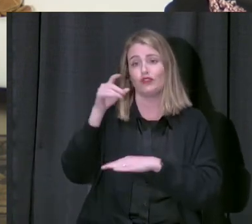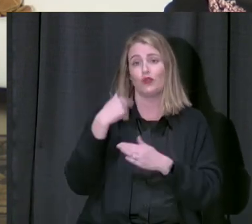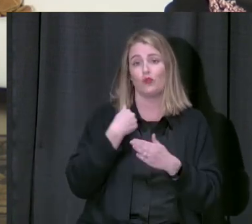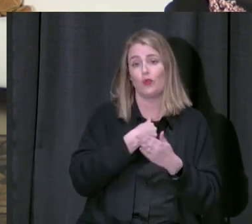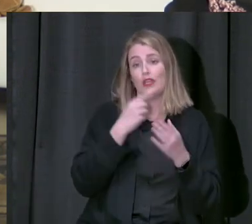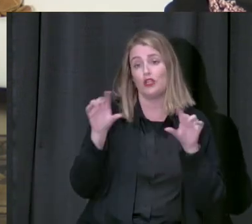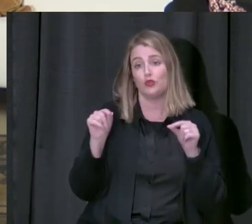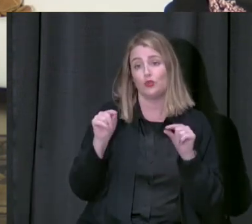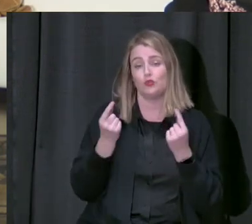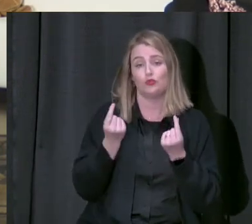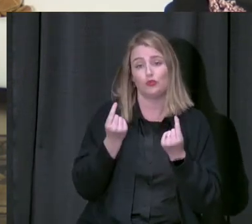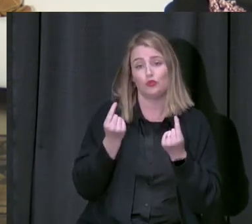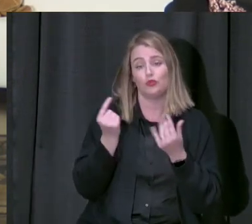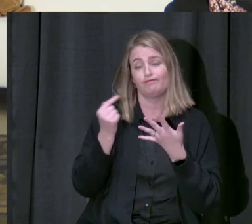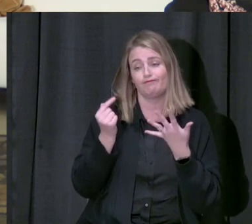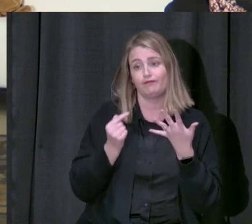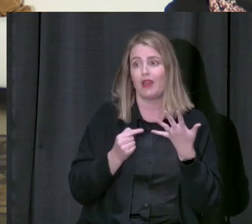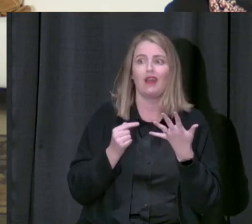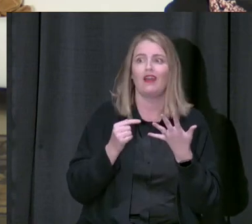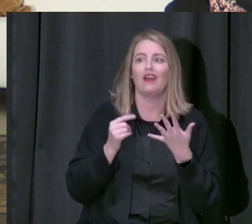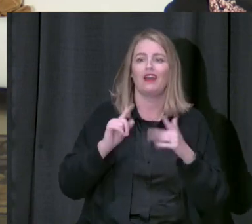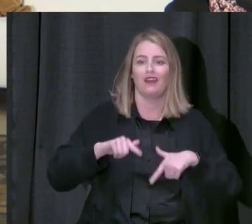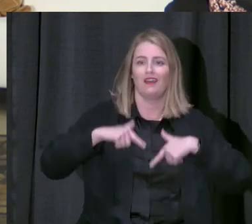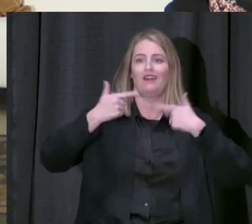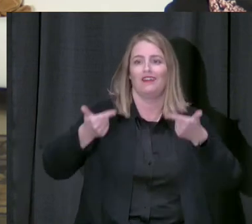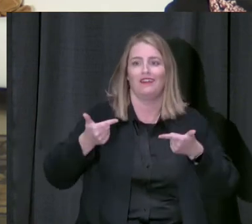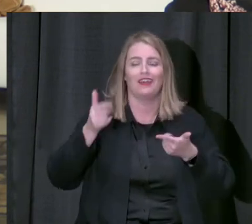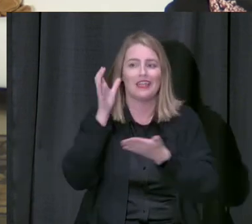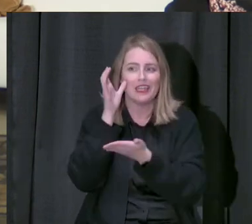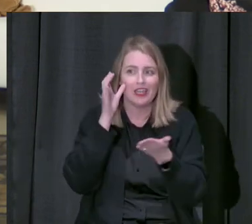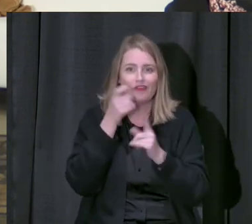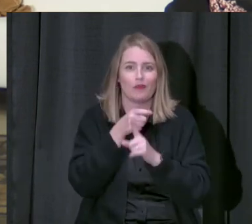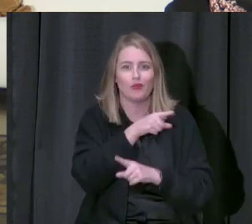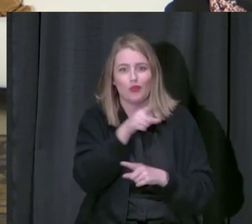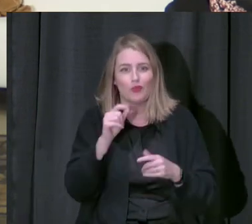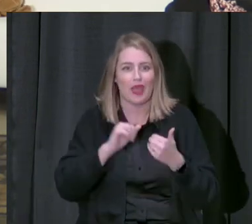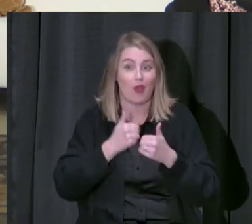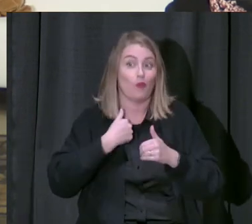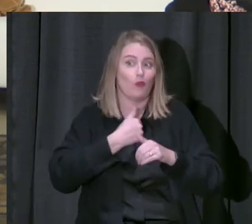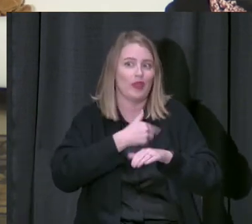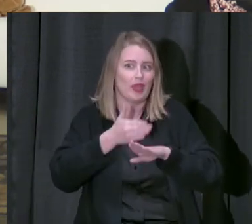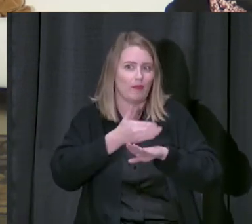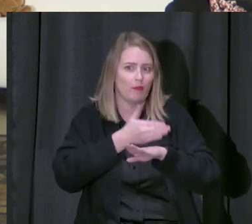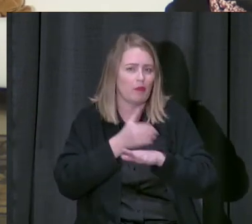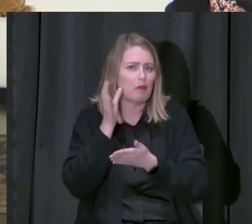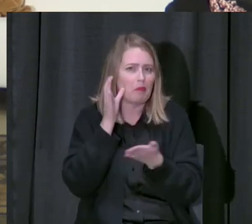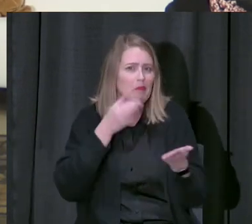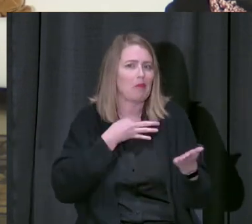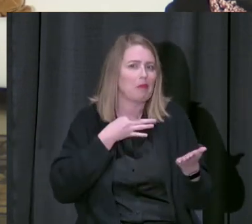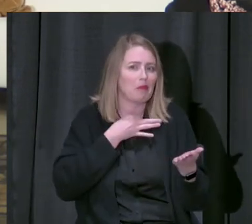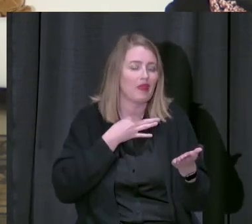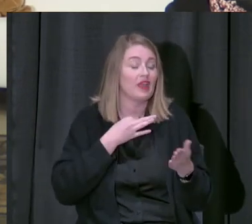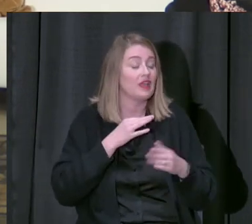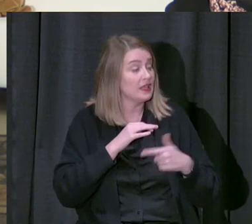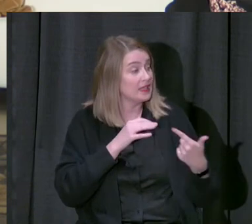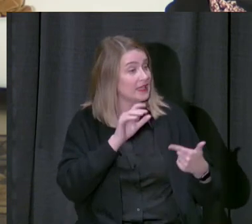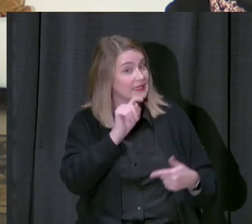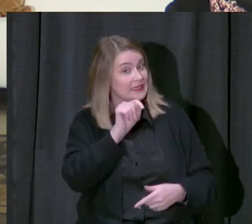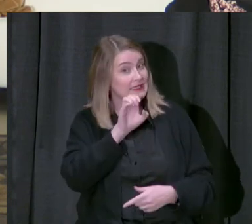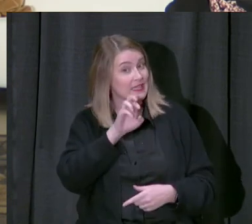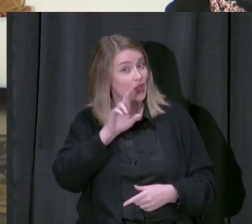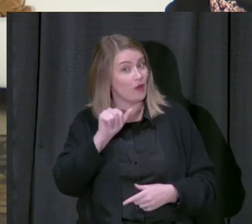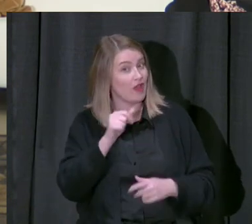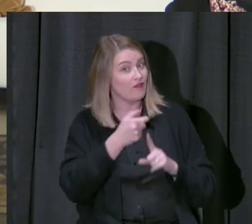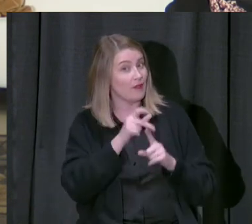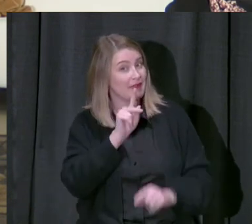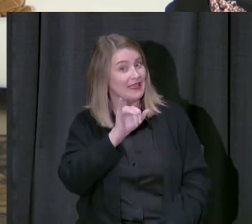you're doing with our products and how we can be doing better. Tara, what about from a Kindle perspective? What